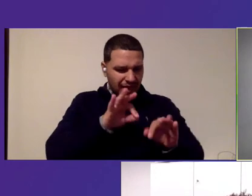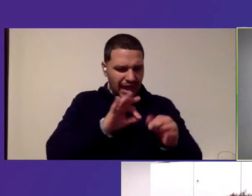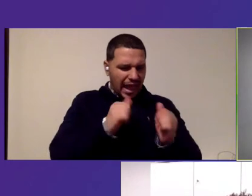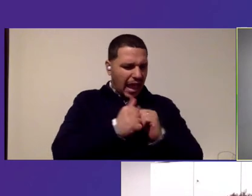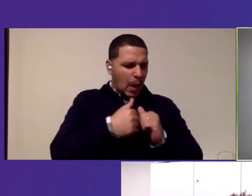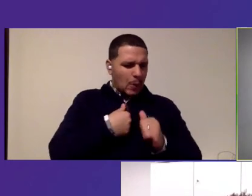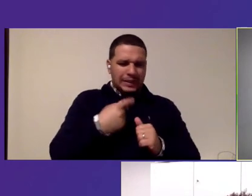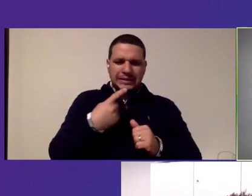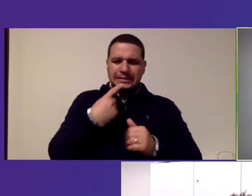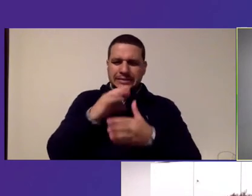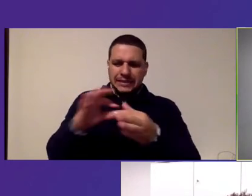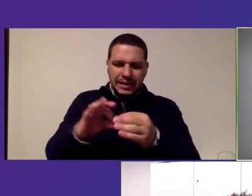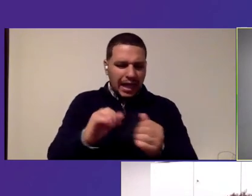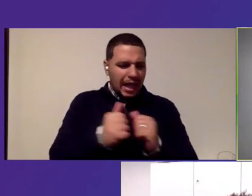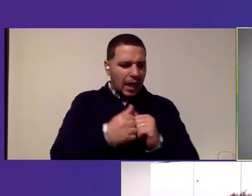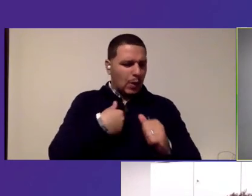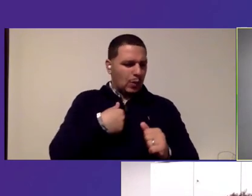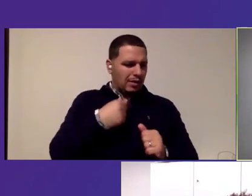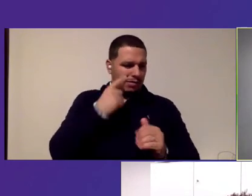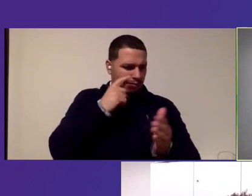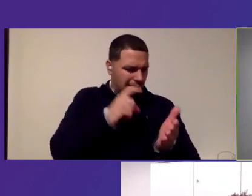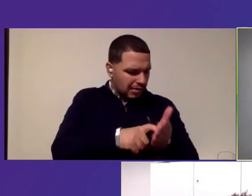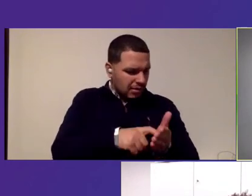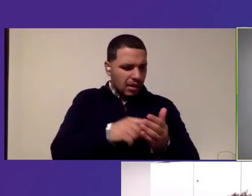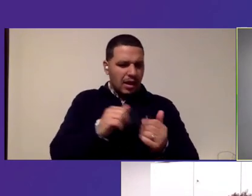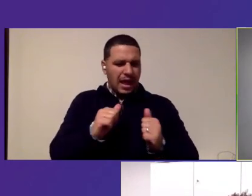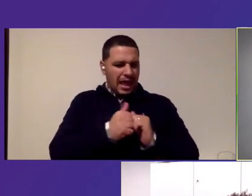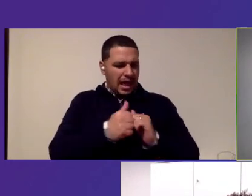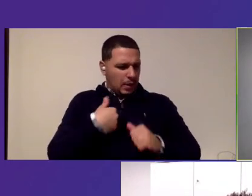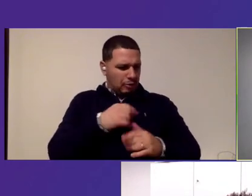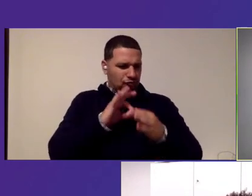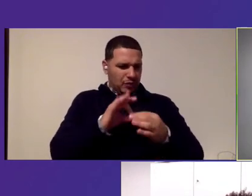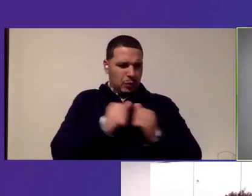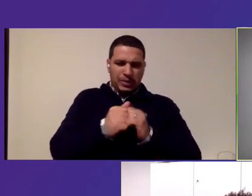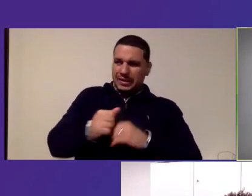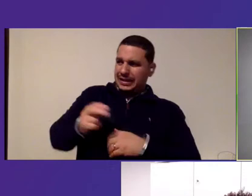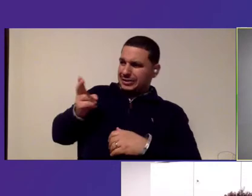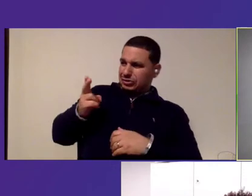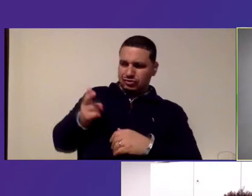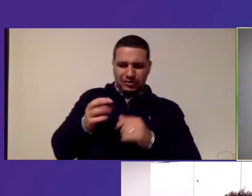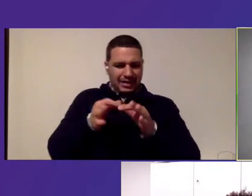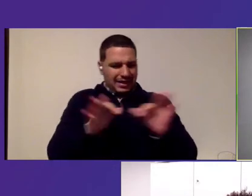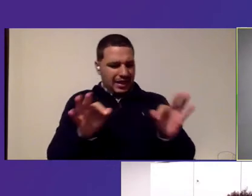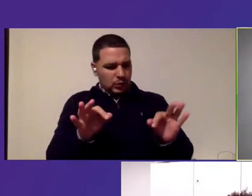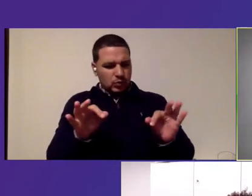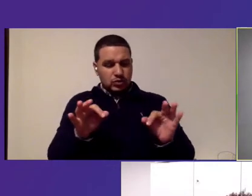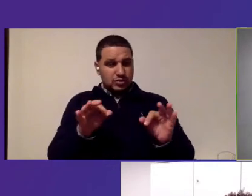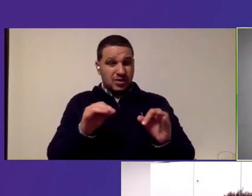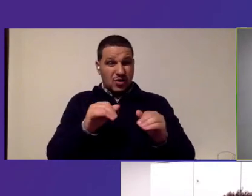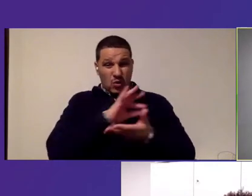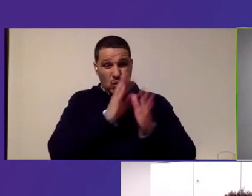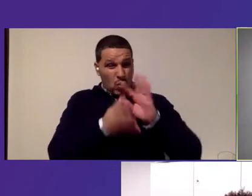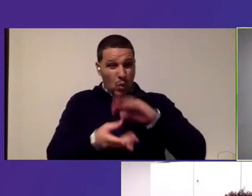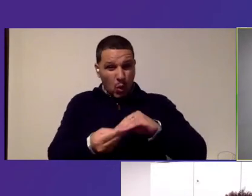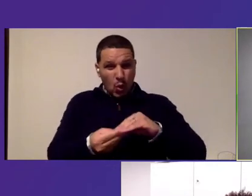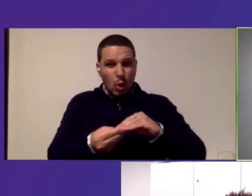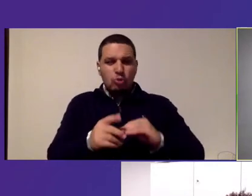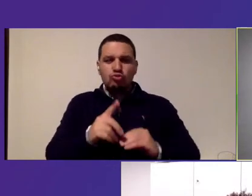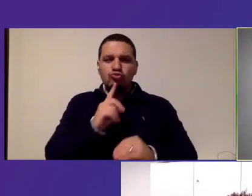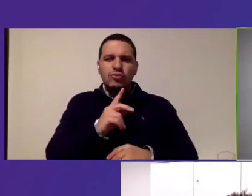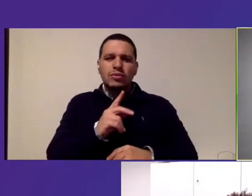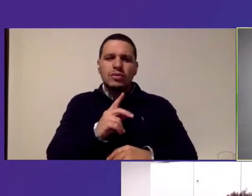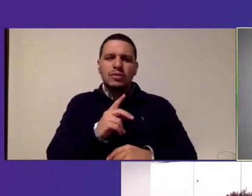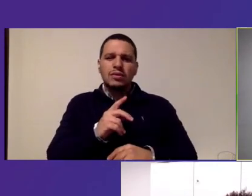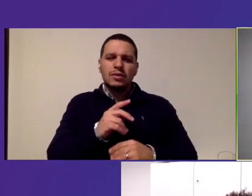want to say it, how are we in relationship with the history and with the language, all of those pieces are a part of